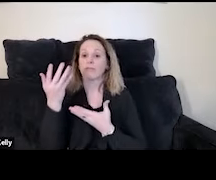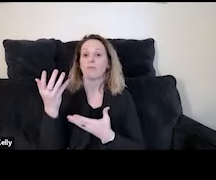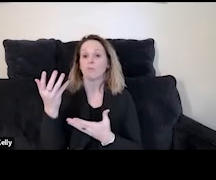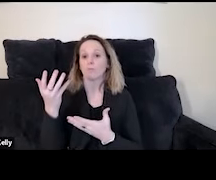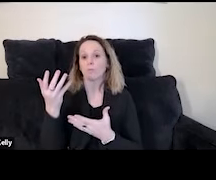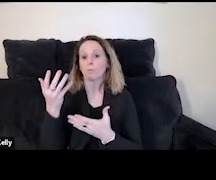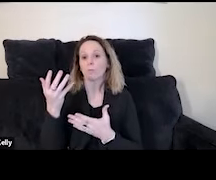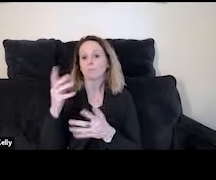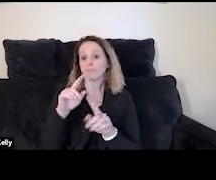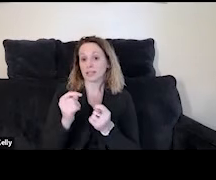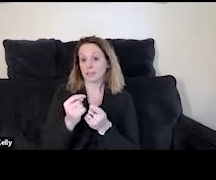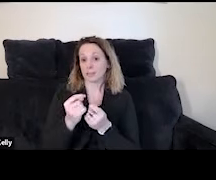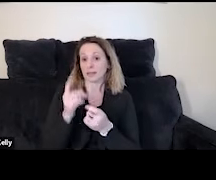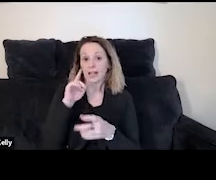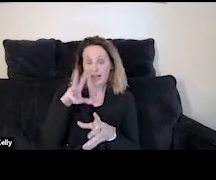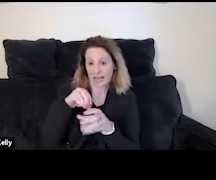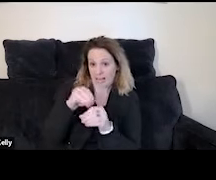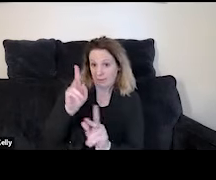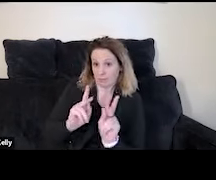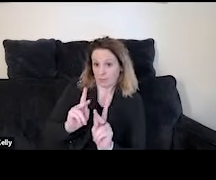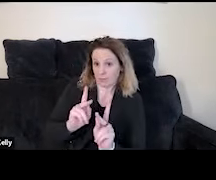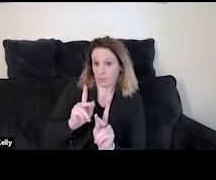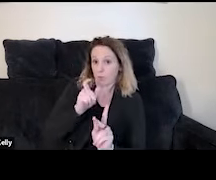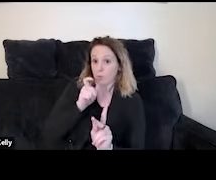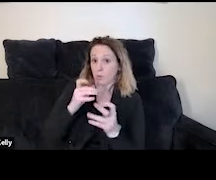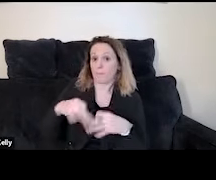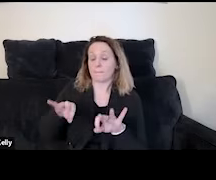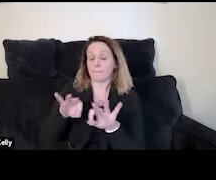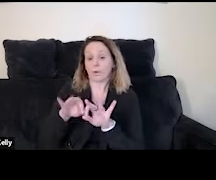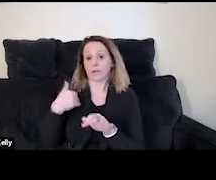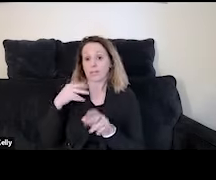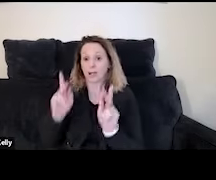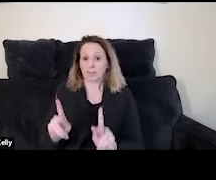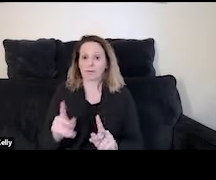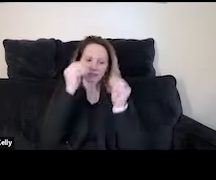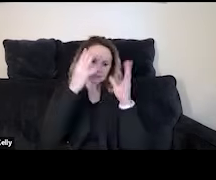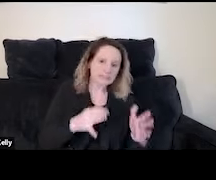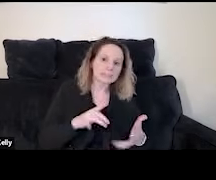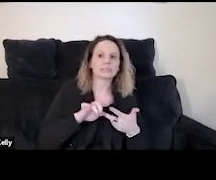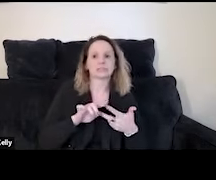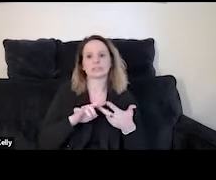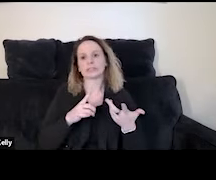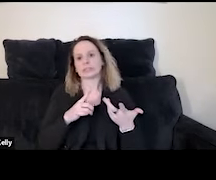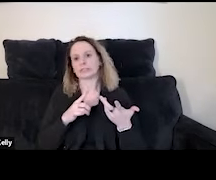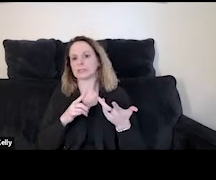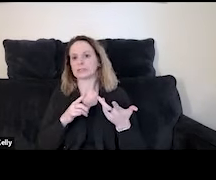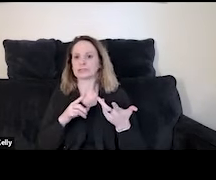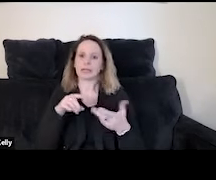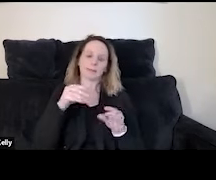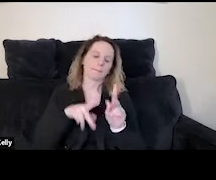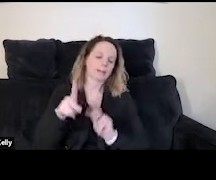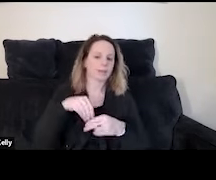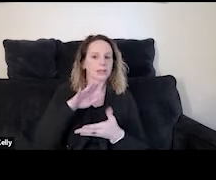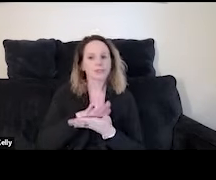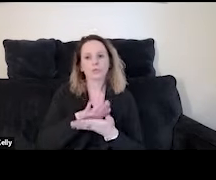that allowed us to engage people who were important to the young person, including teachers and the folks in school. It